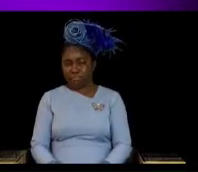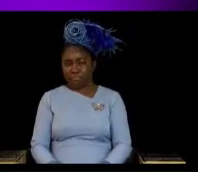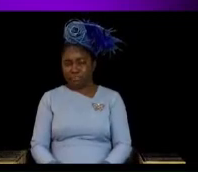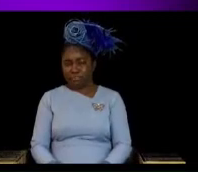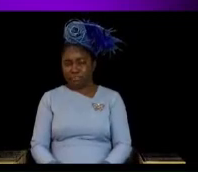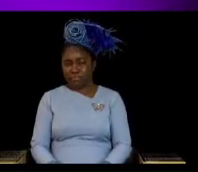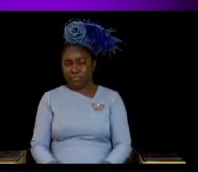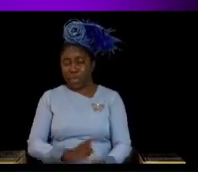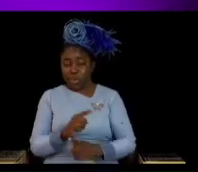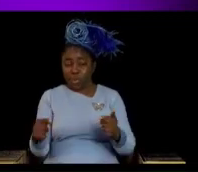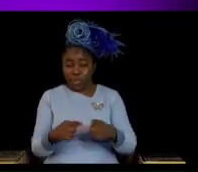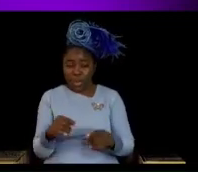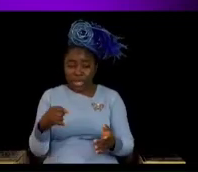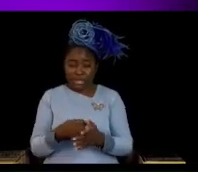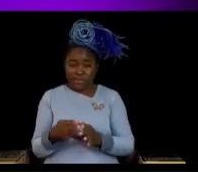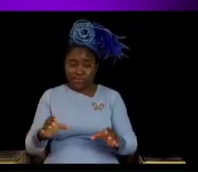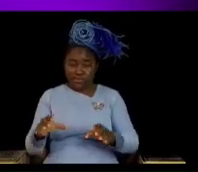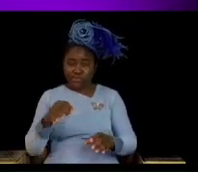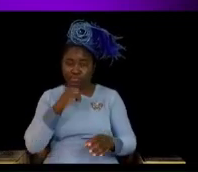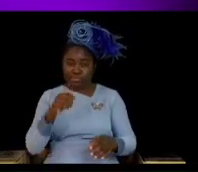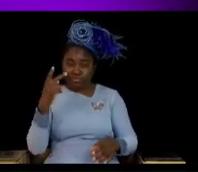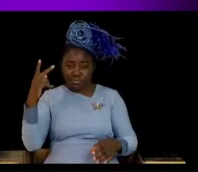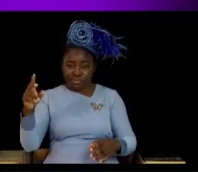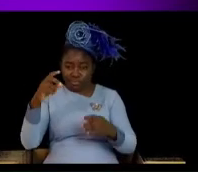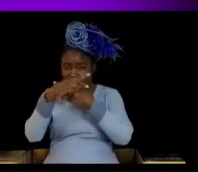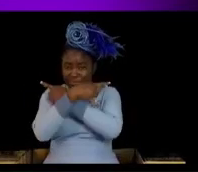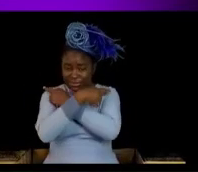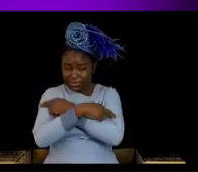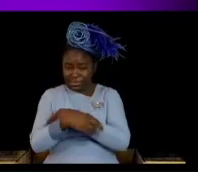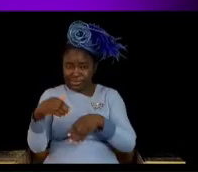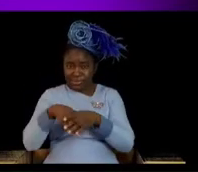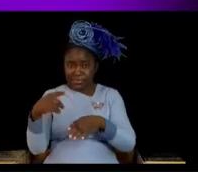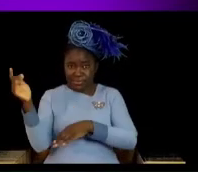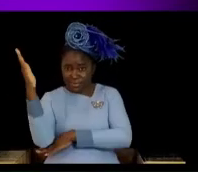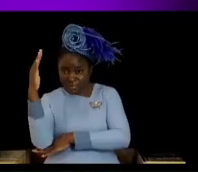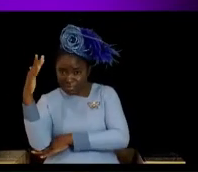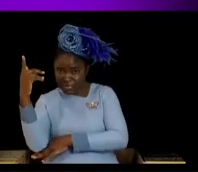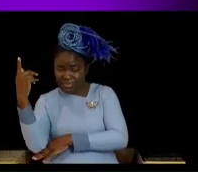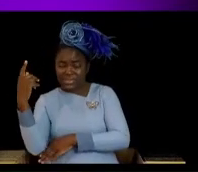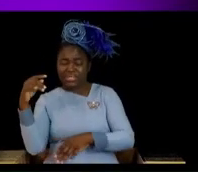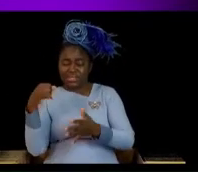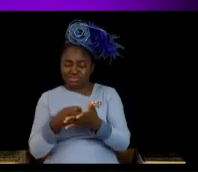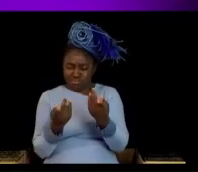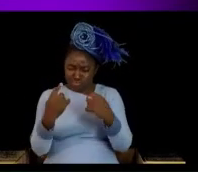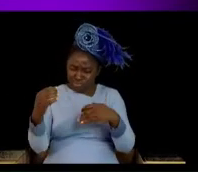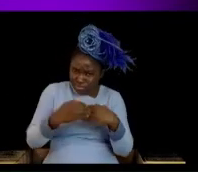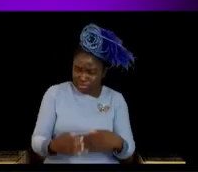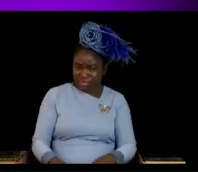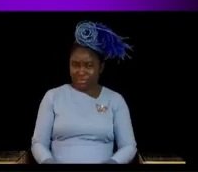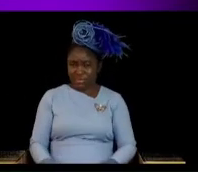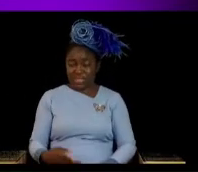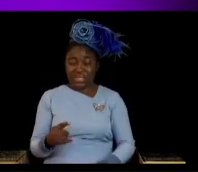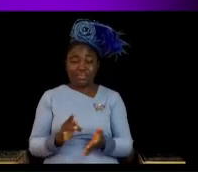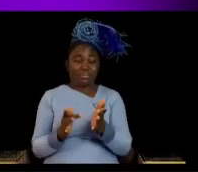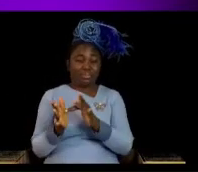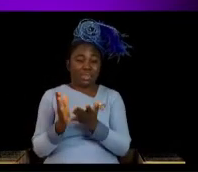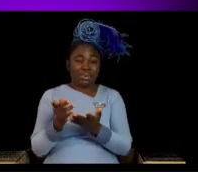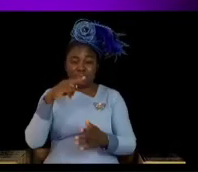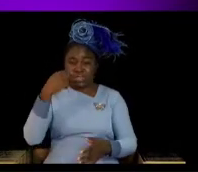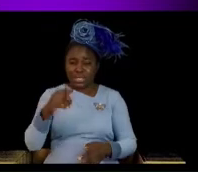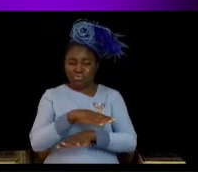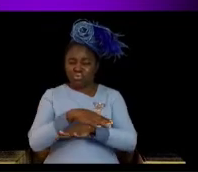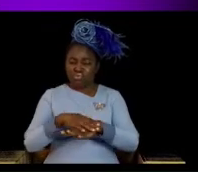Comes back. The Bible says, don't be ignorant of the devices of the wicked.